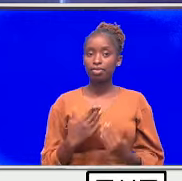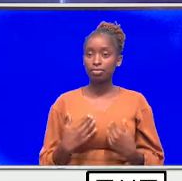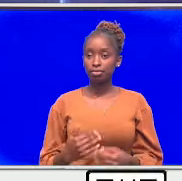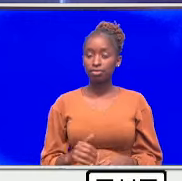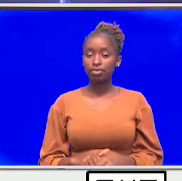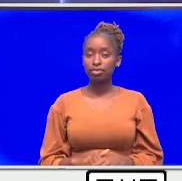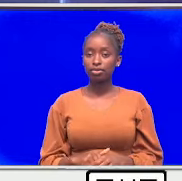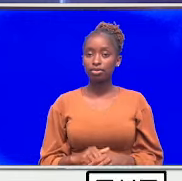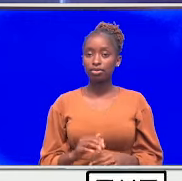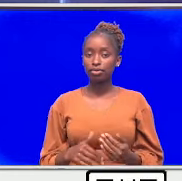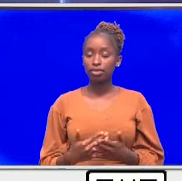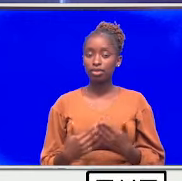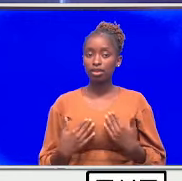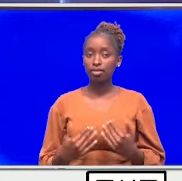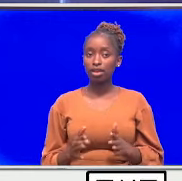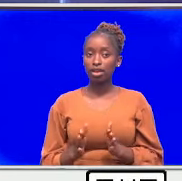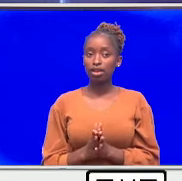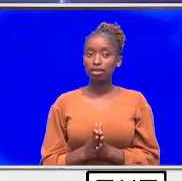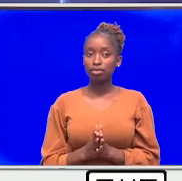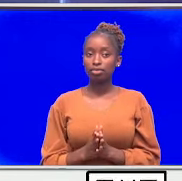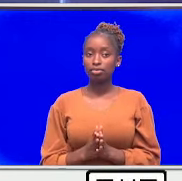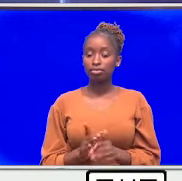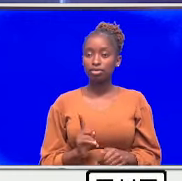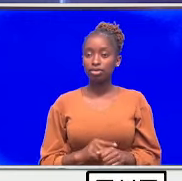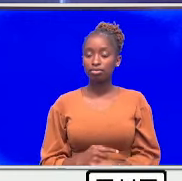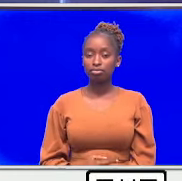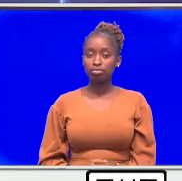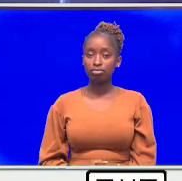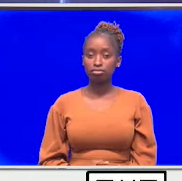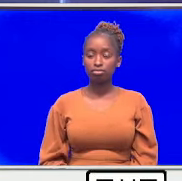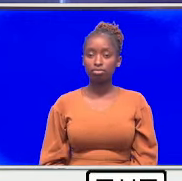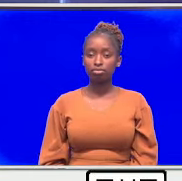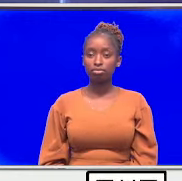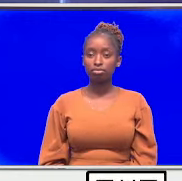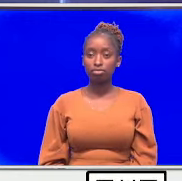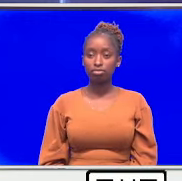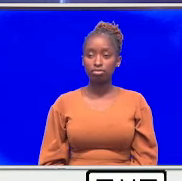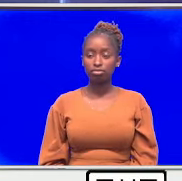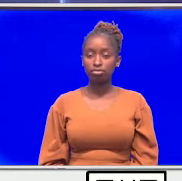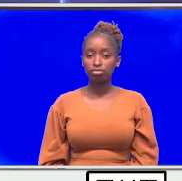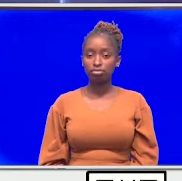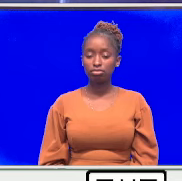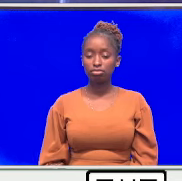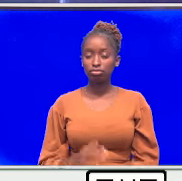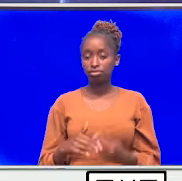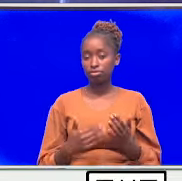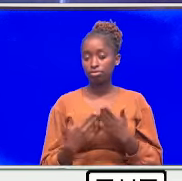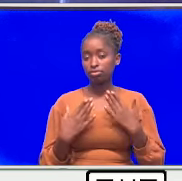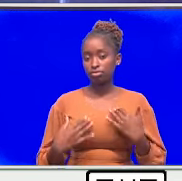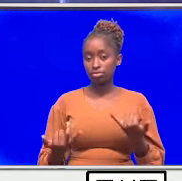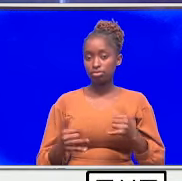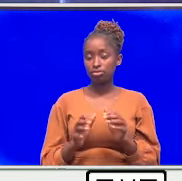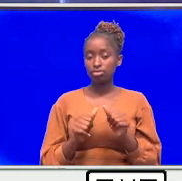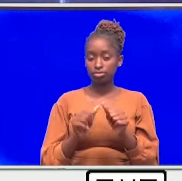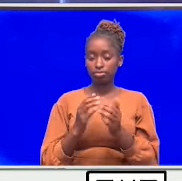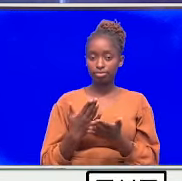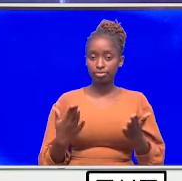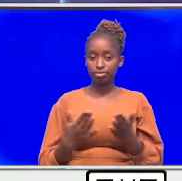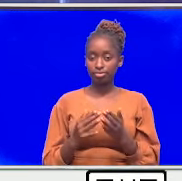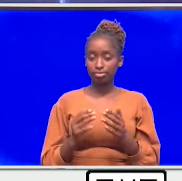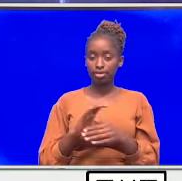Mwariamu, and of course during the colonial war. Our reporter Elizabeth Atieno visited the Meru National Park and has filed